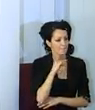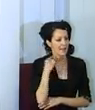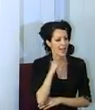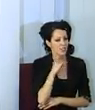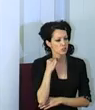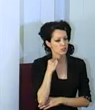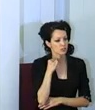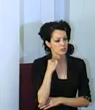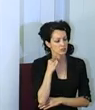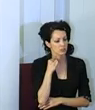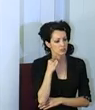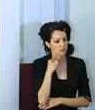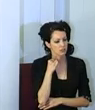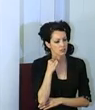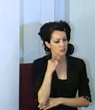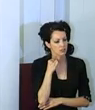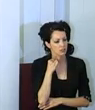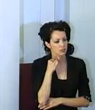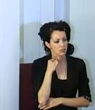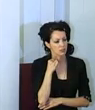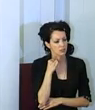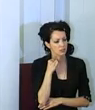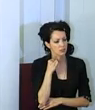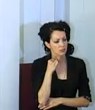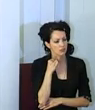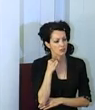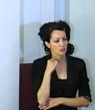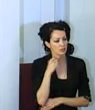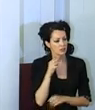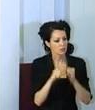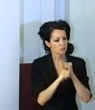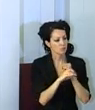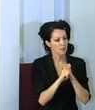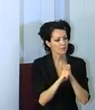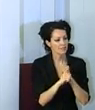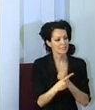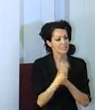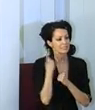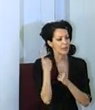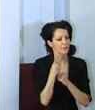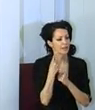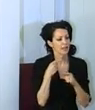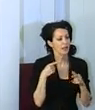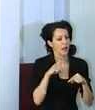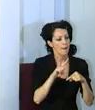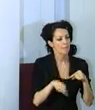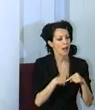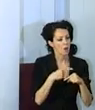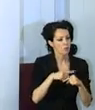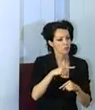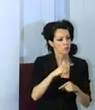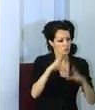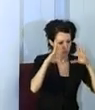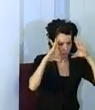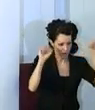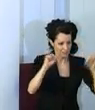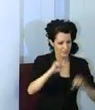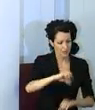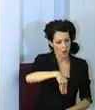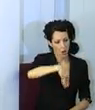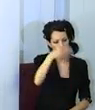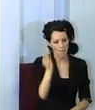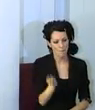has hung an effigy of President Obama in the front of his church for this Sunday to